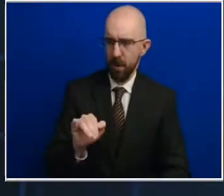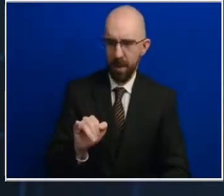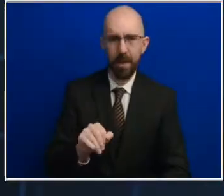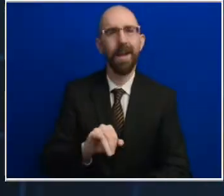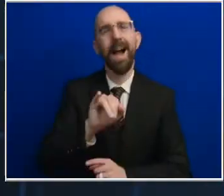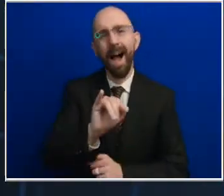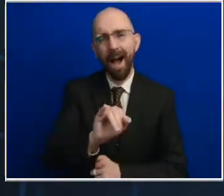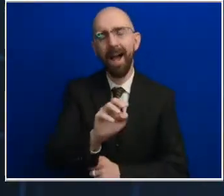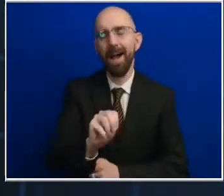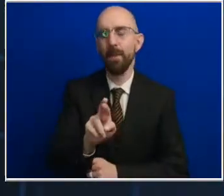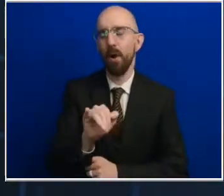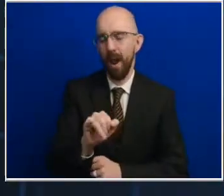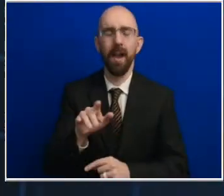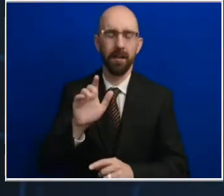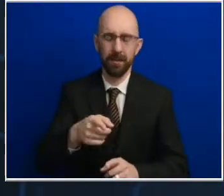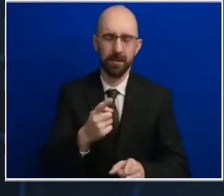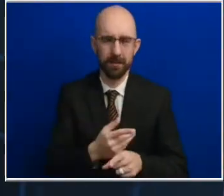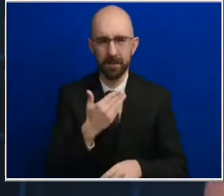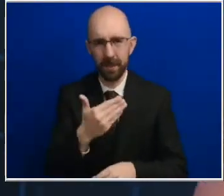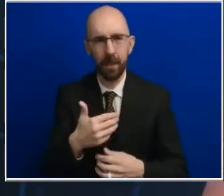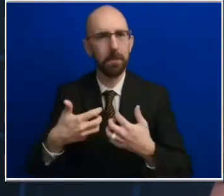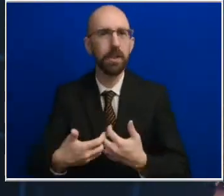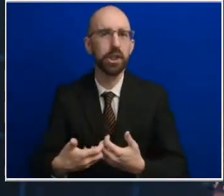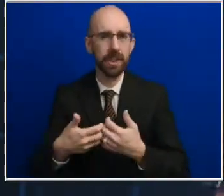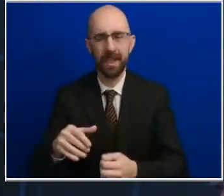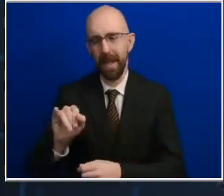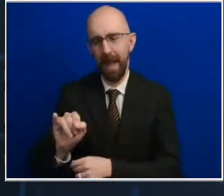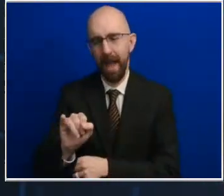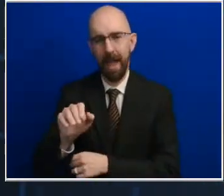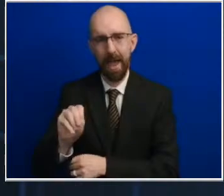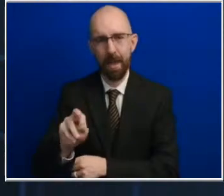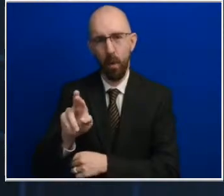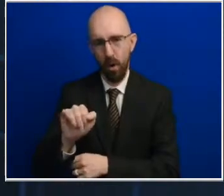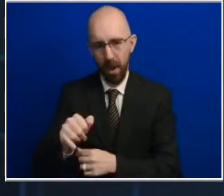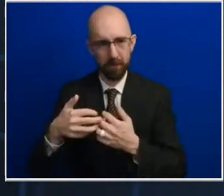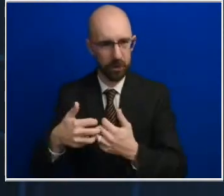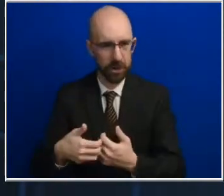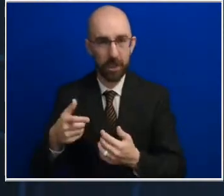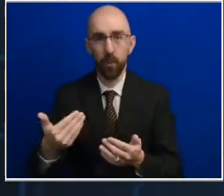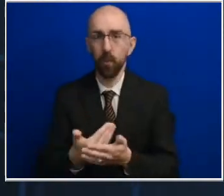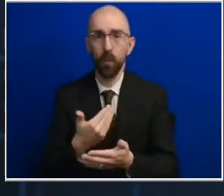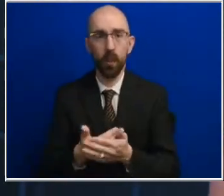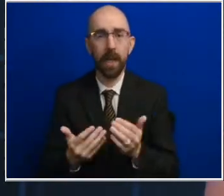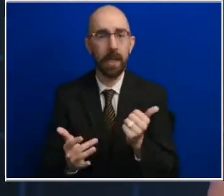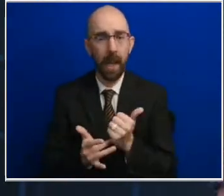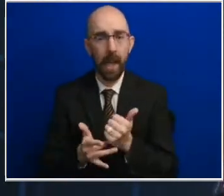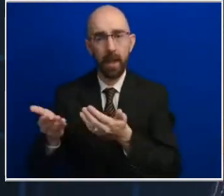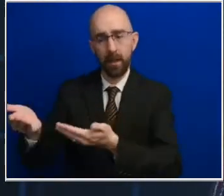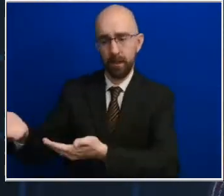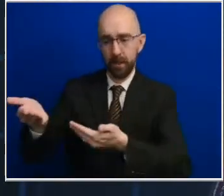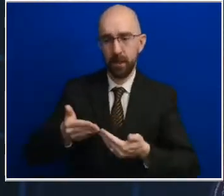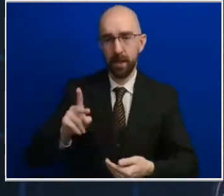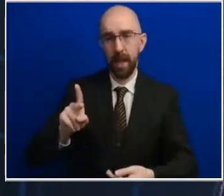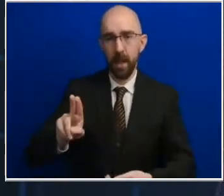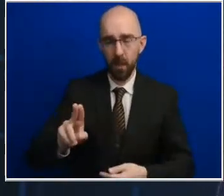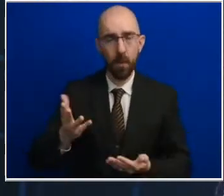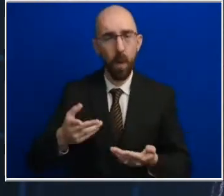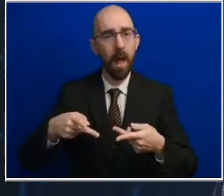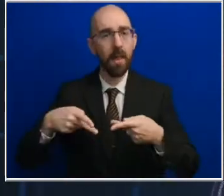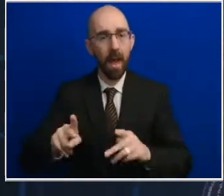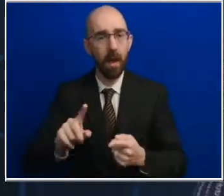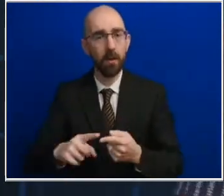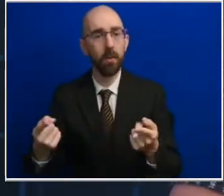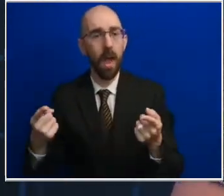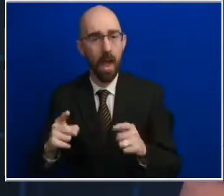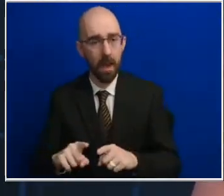IMRI machine, and where it was new technology. They get one into KU, and what it allowed to happen is for